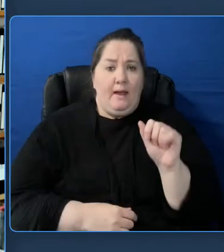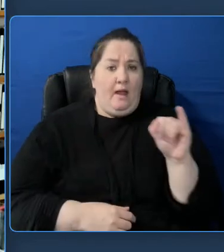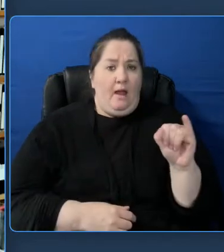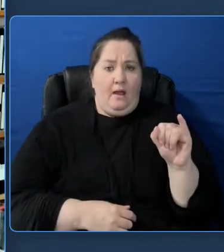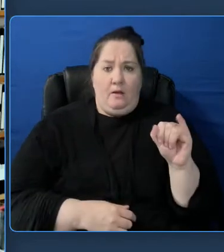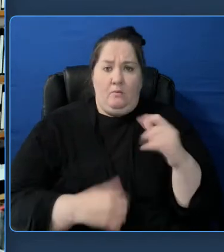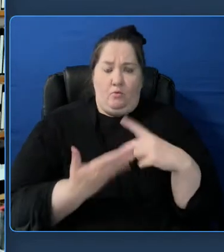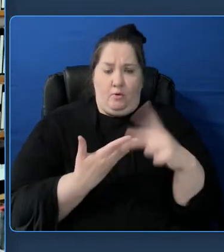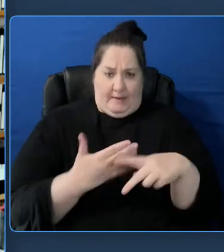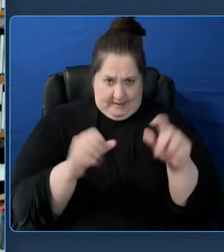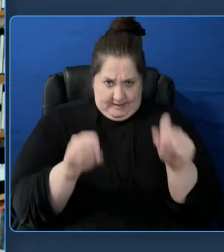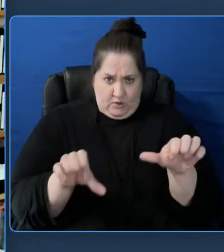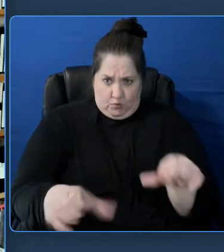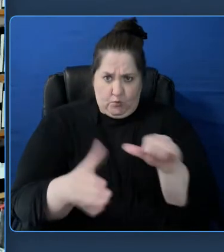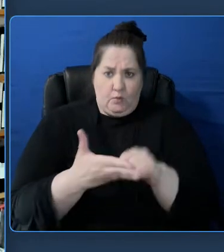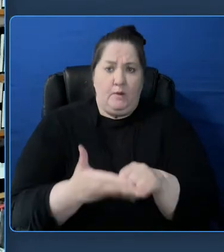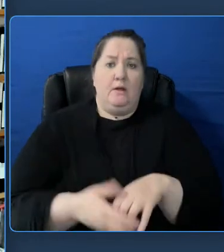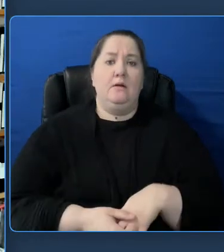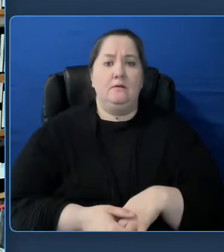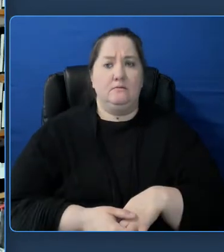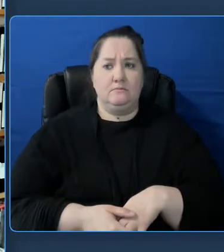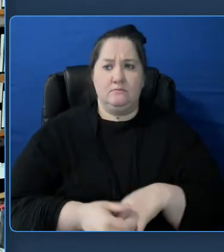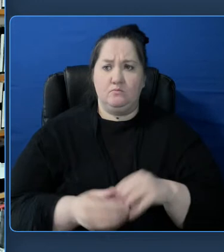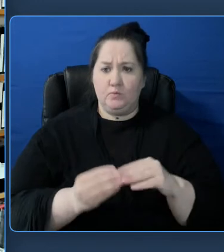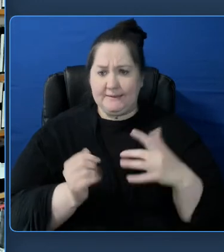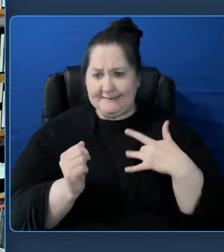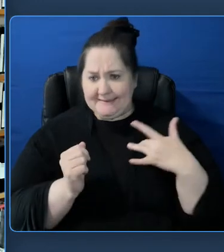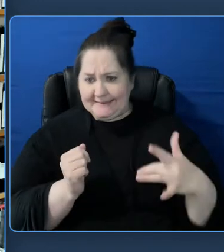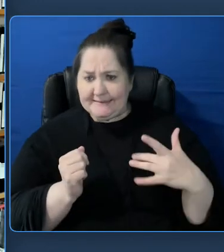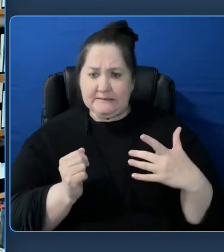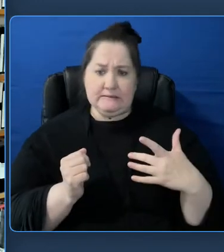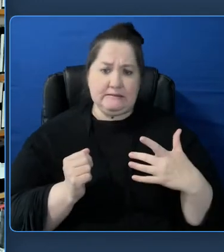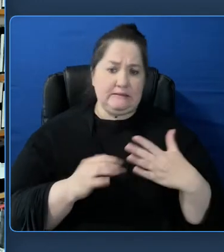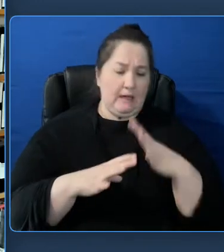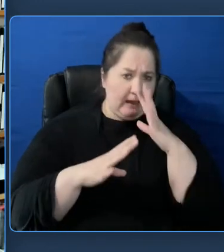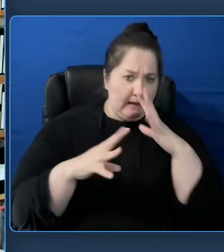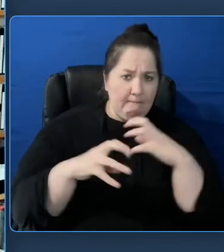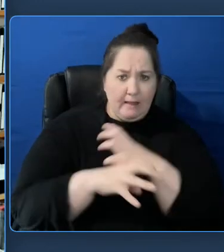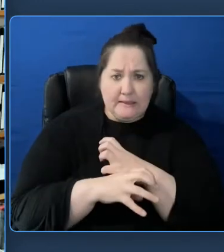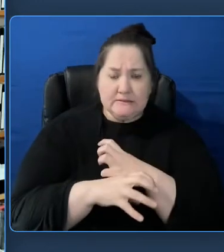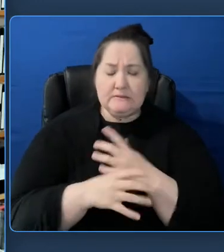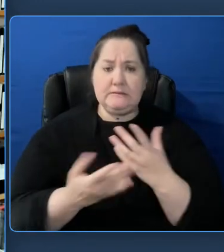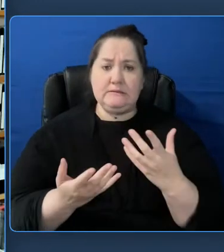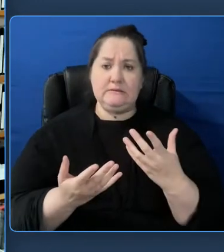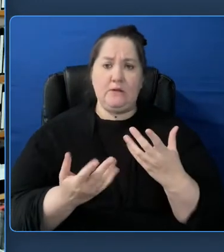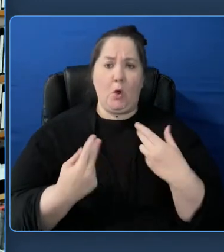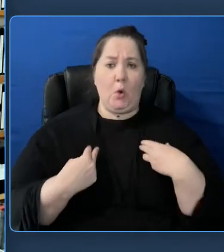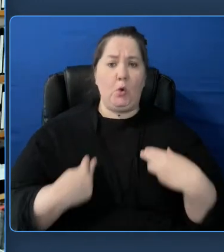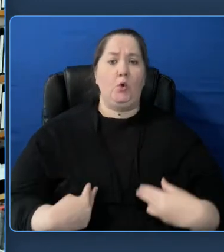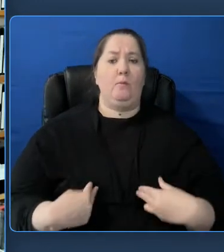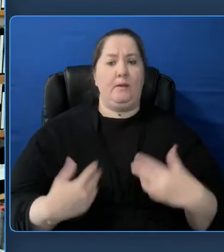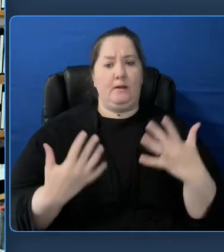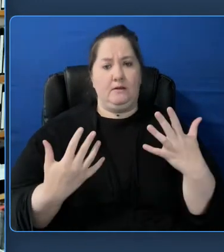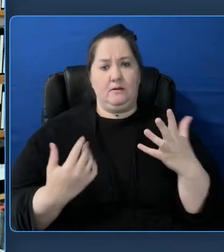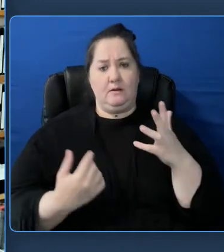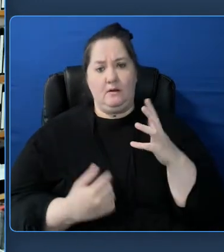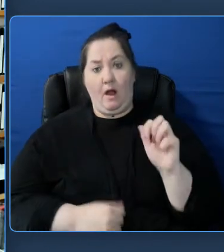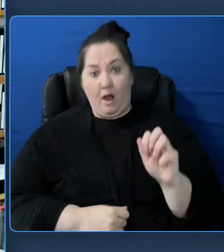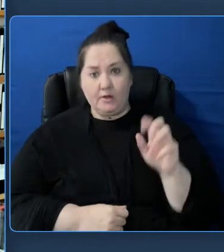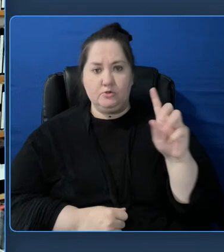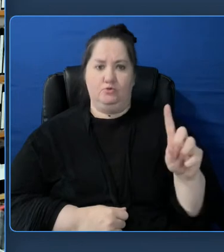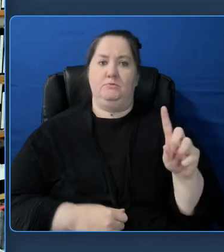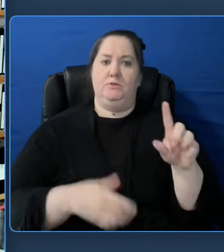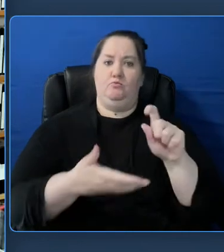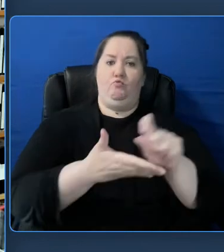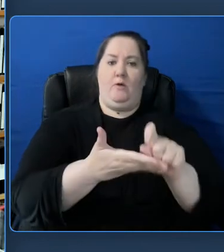program that can do that with the sensitivity and complexity that a human audio description writer can